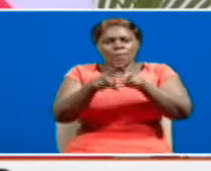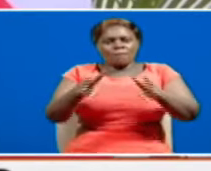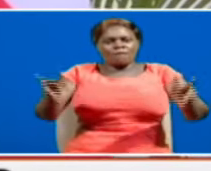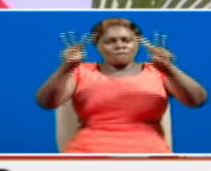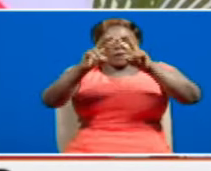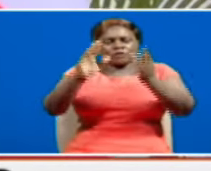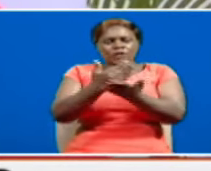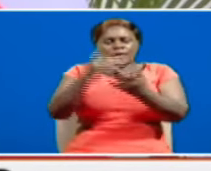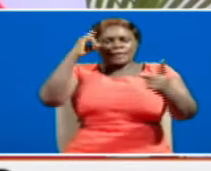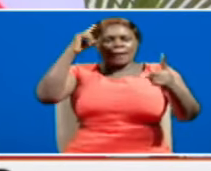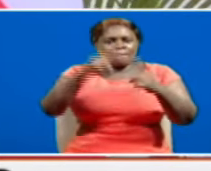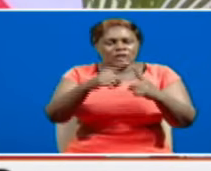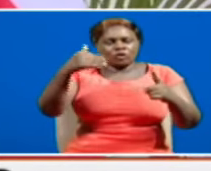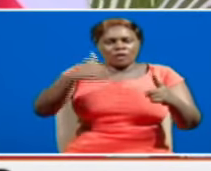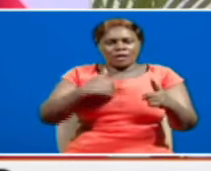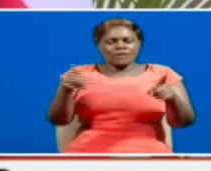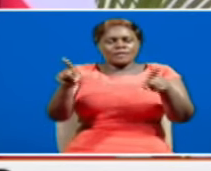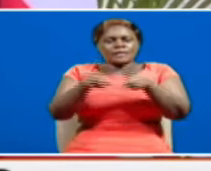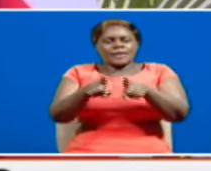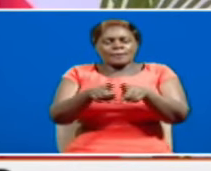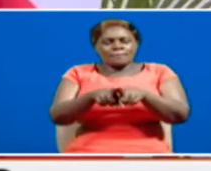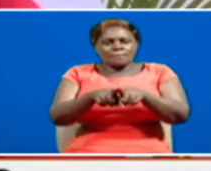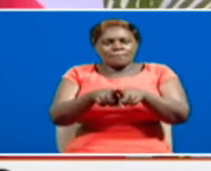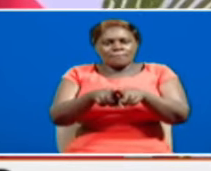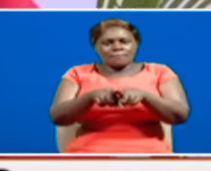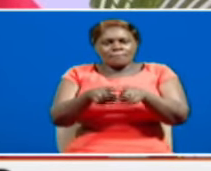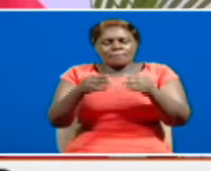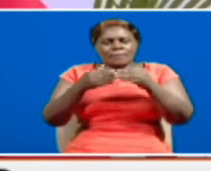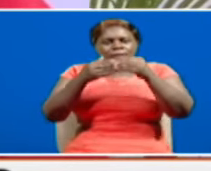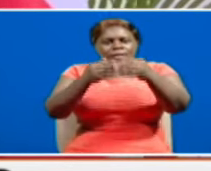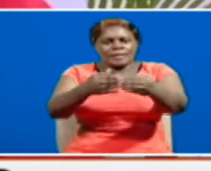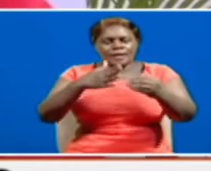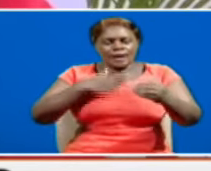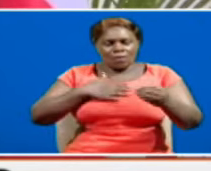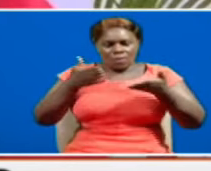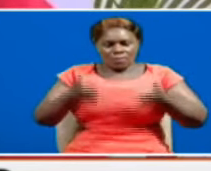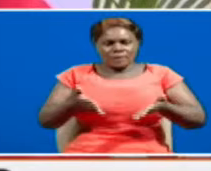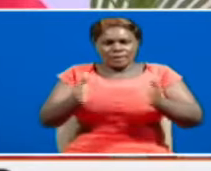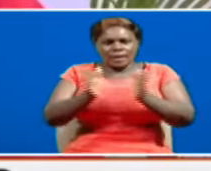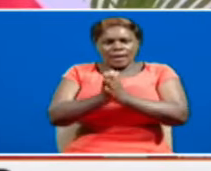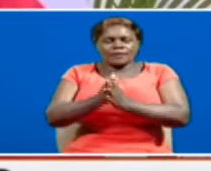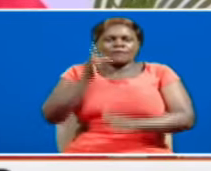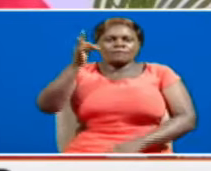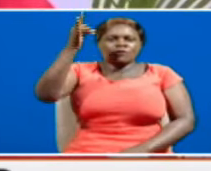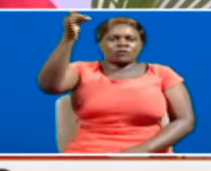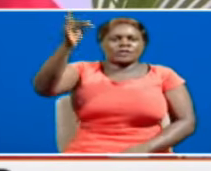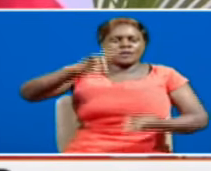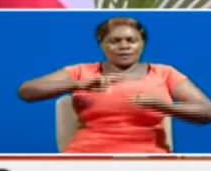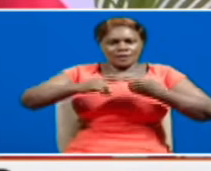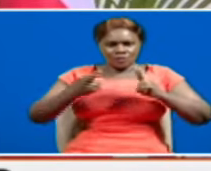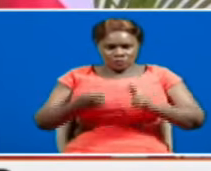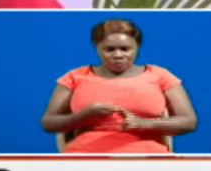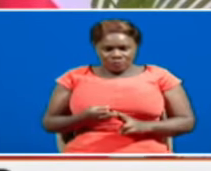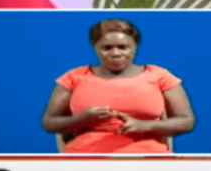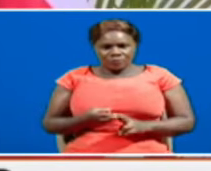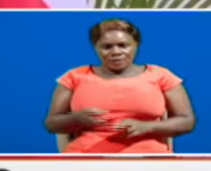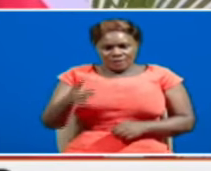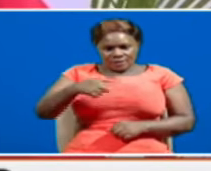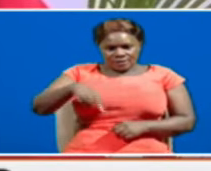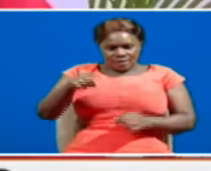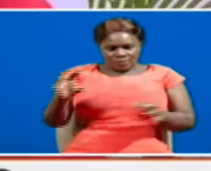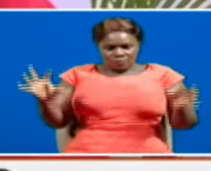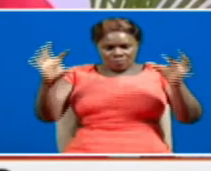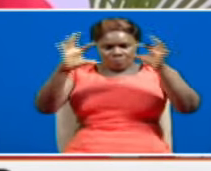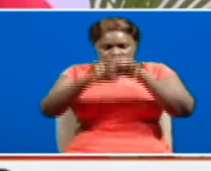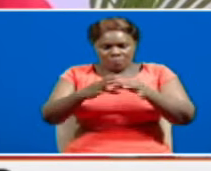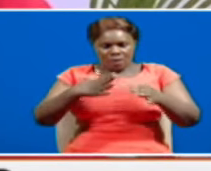shared ambition and aspirations guiding our present and future relationship. We are united in